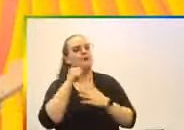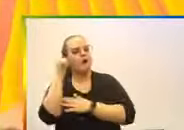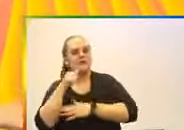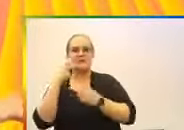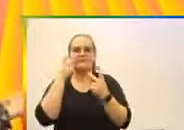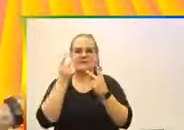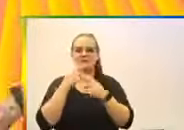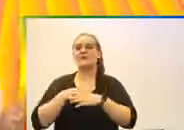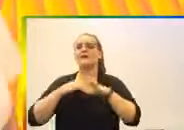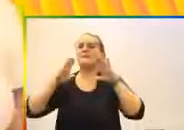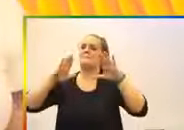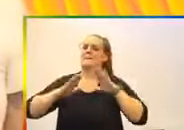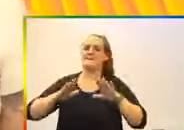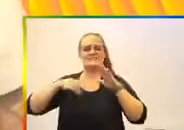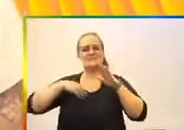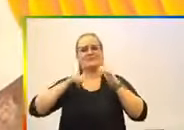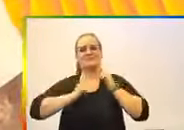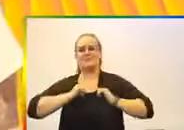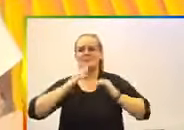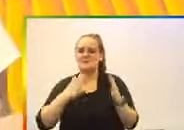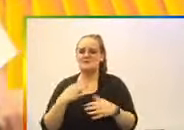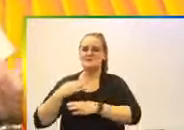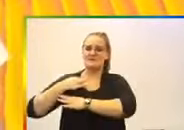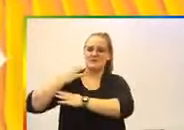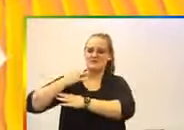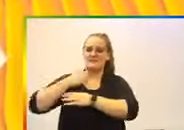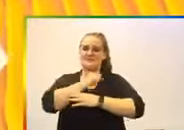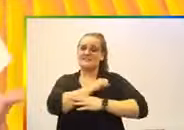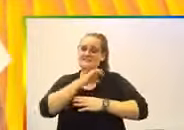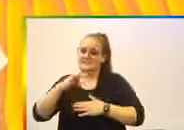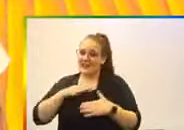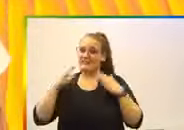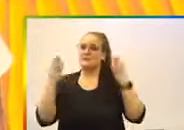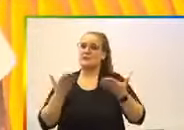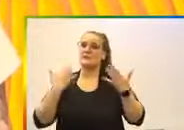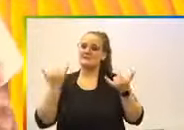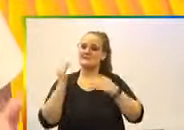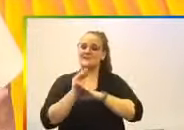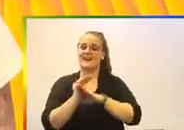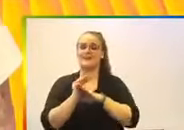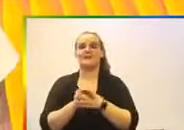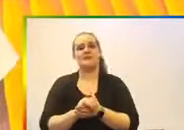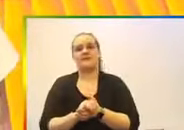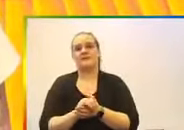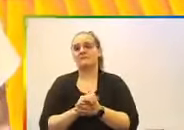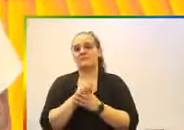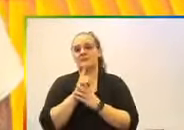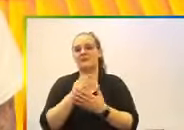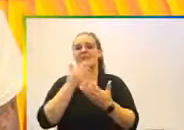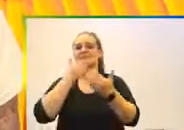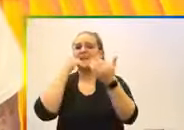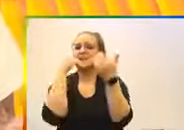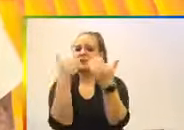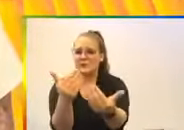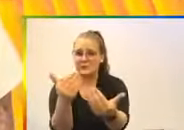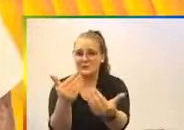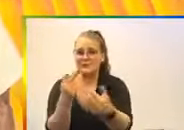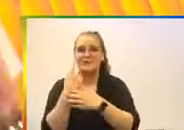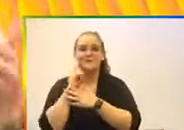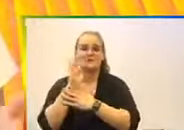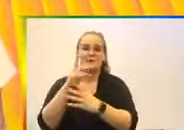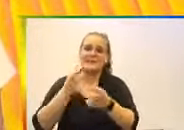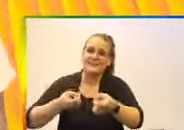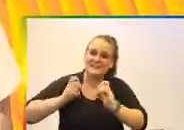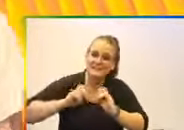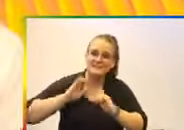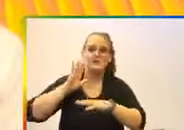and the volunteers and the staff who are here tonight. But really, thank you. Thank you for your gifts of time, your gifts